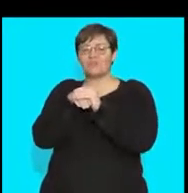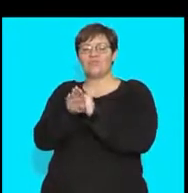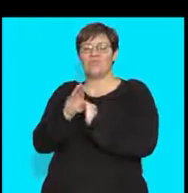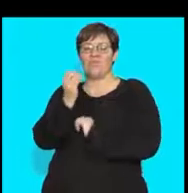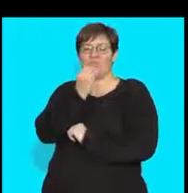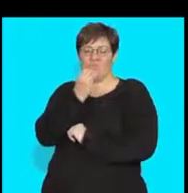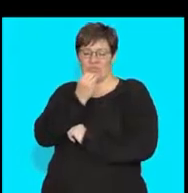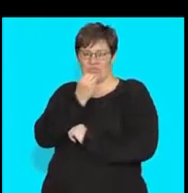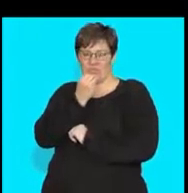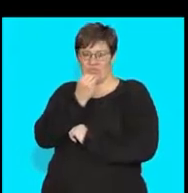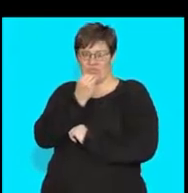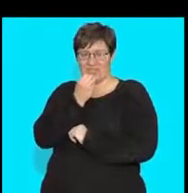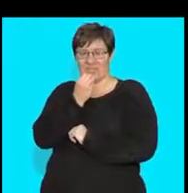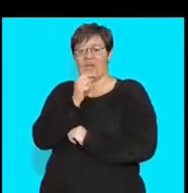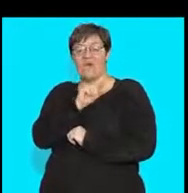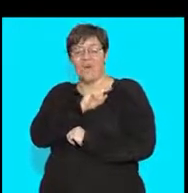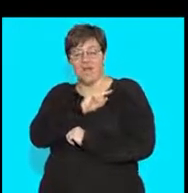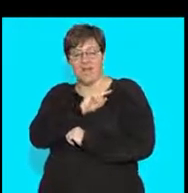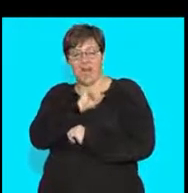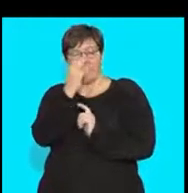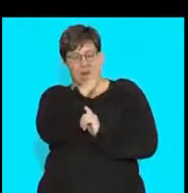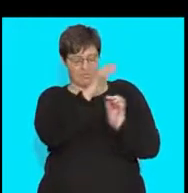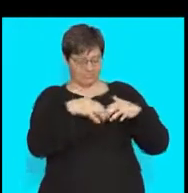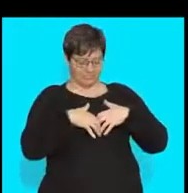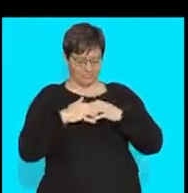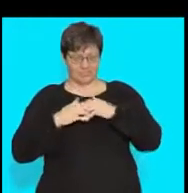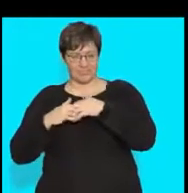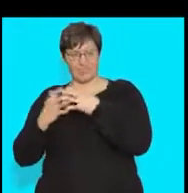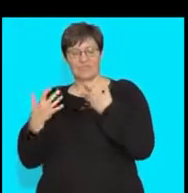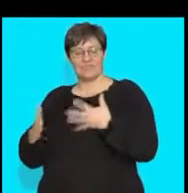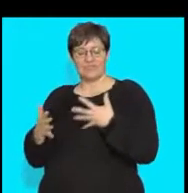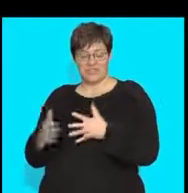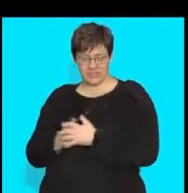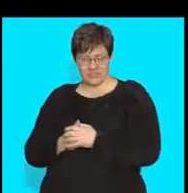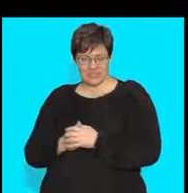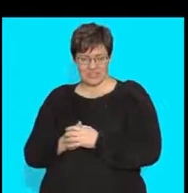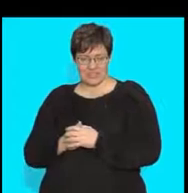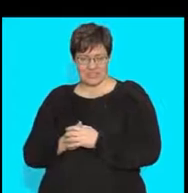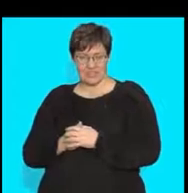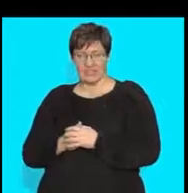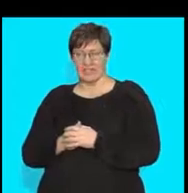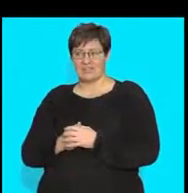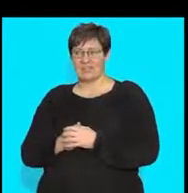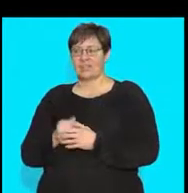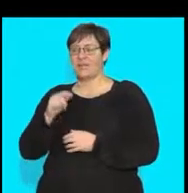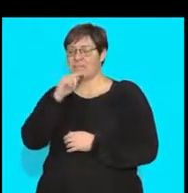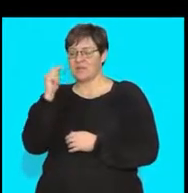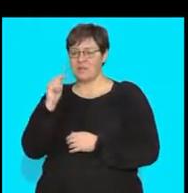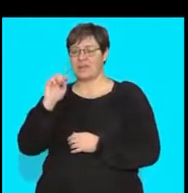storing food that the plant has made, and these colors are what we call over